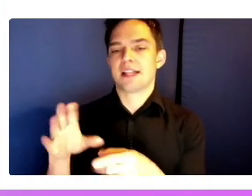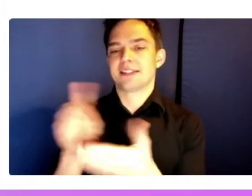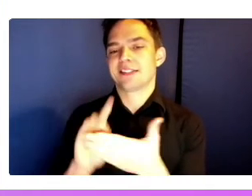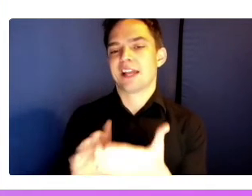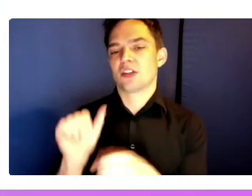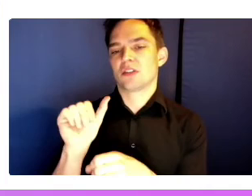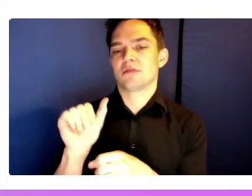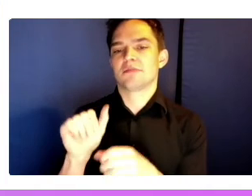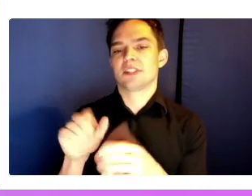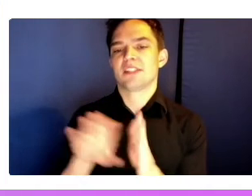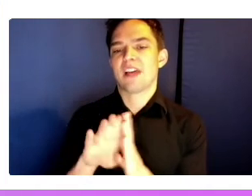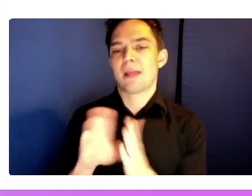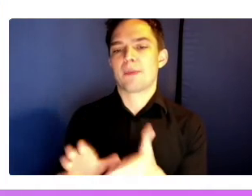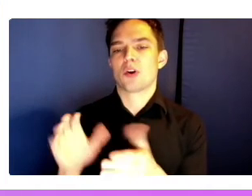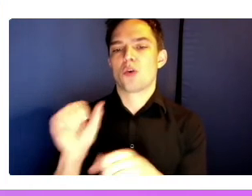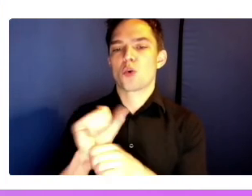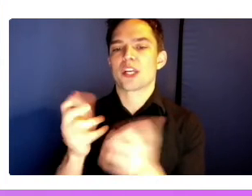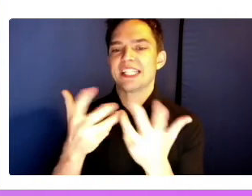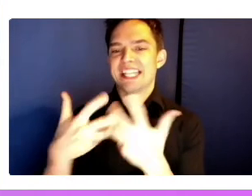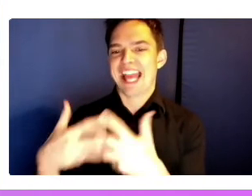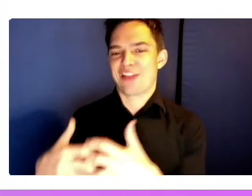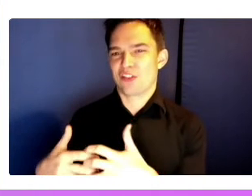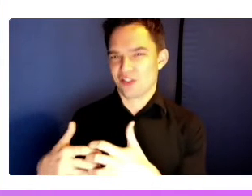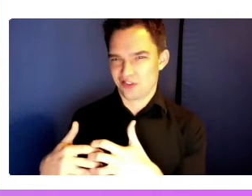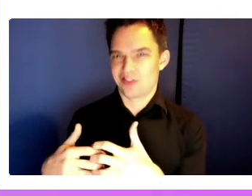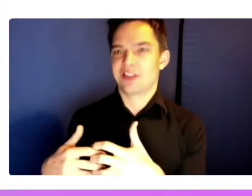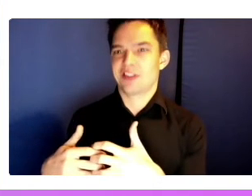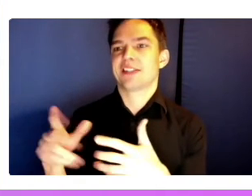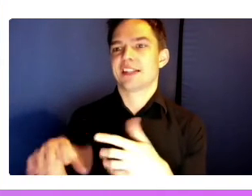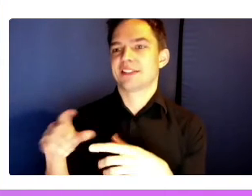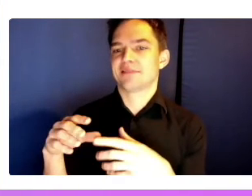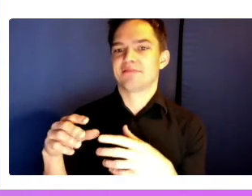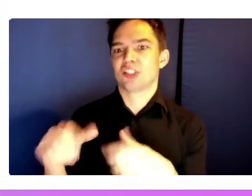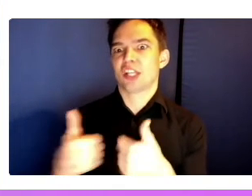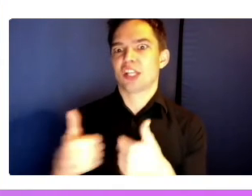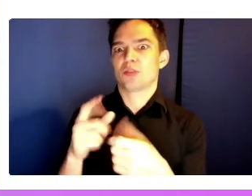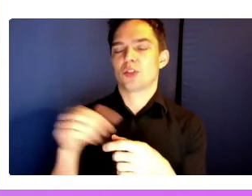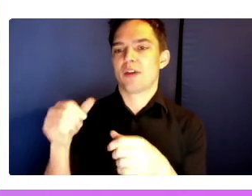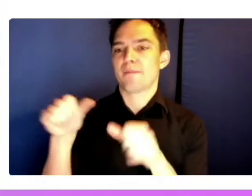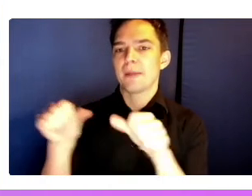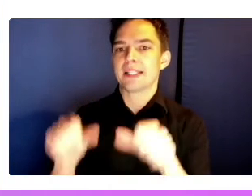So it gets a little more challenging when you deal with buttons and interactions.